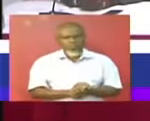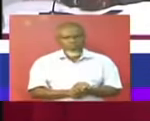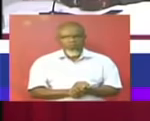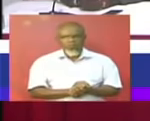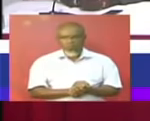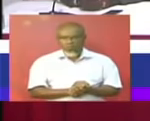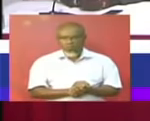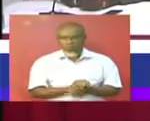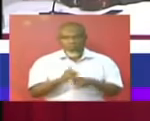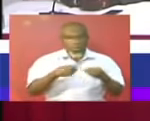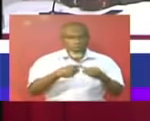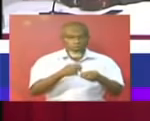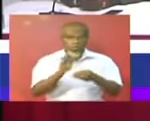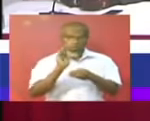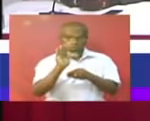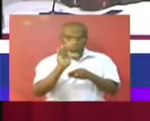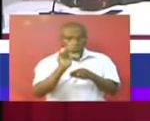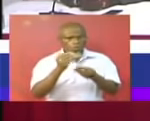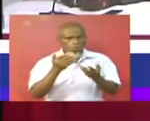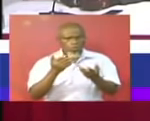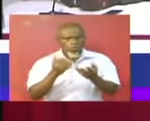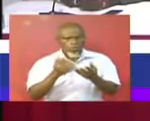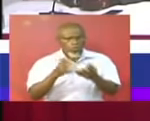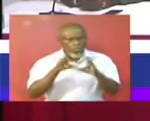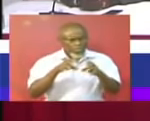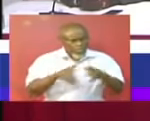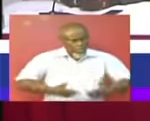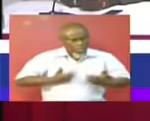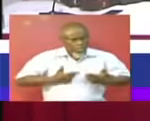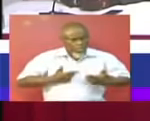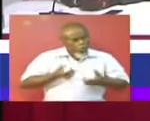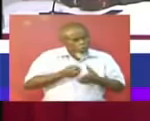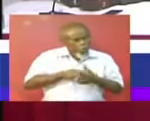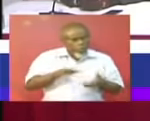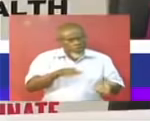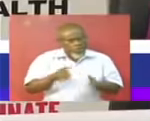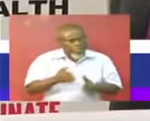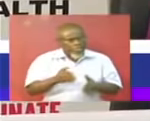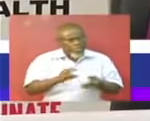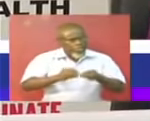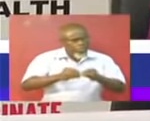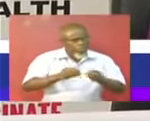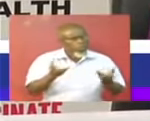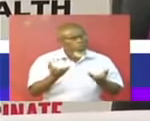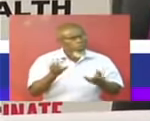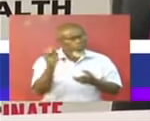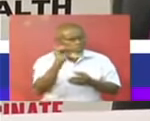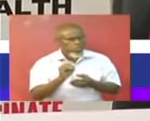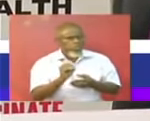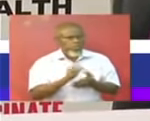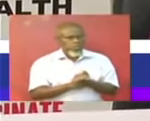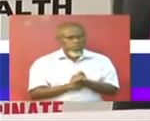to the mortality rate after taking the vaccine, we can look at this from two angles. The first angle is